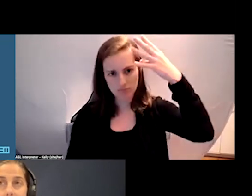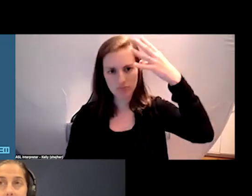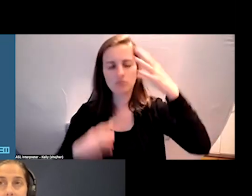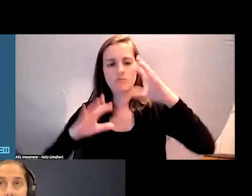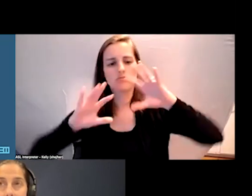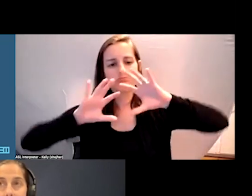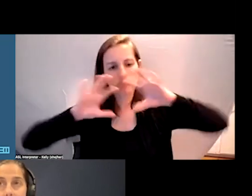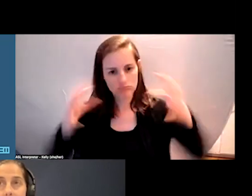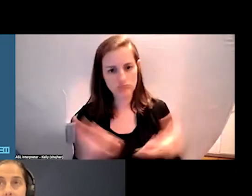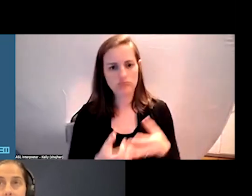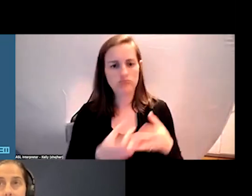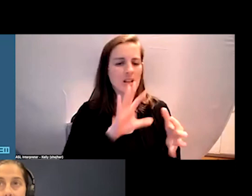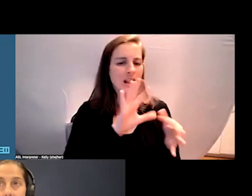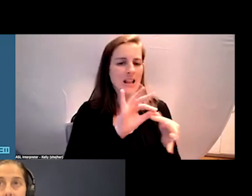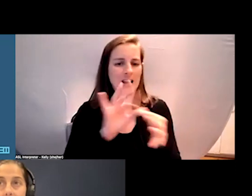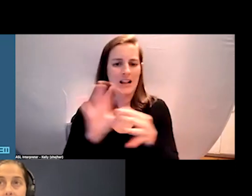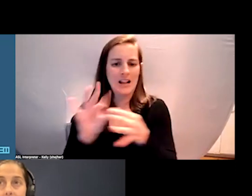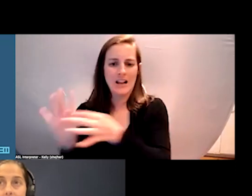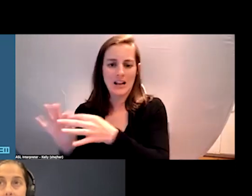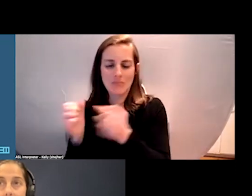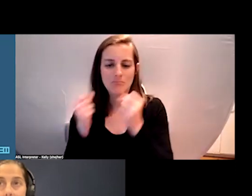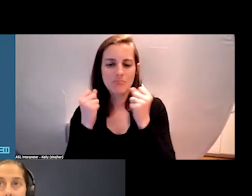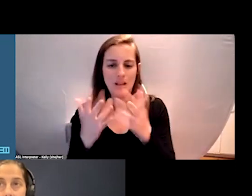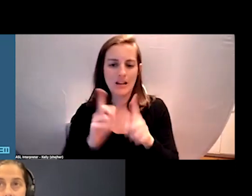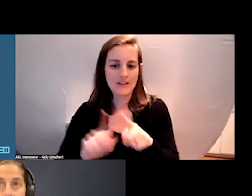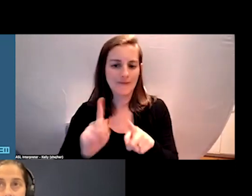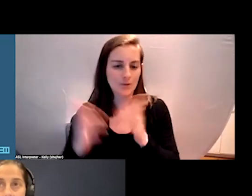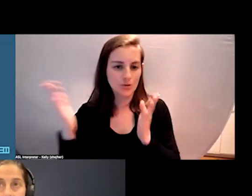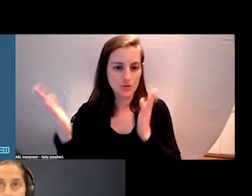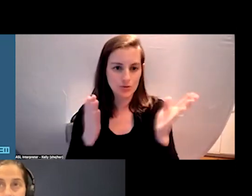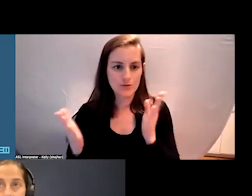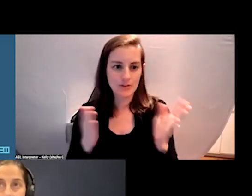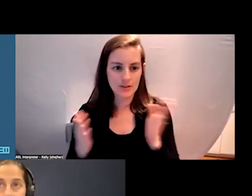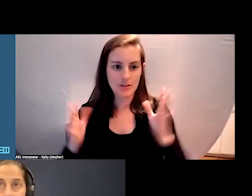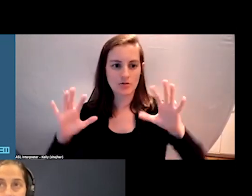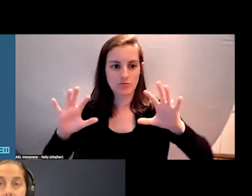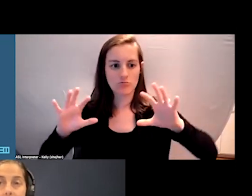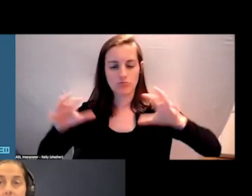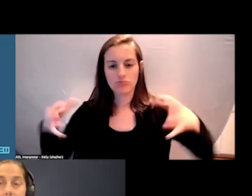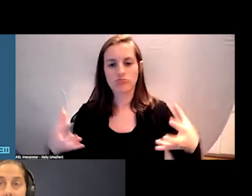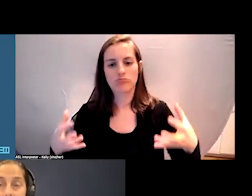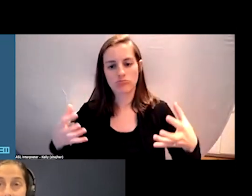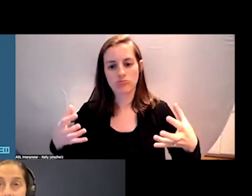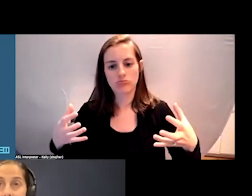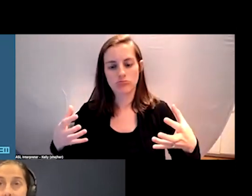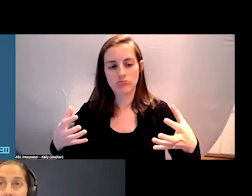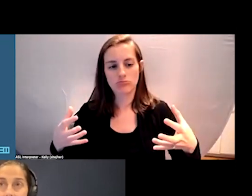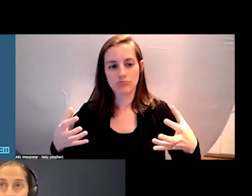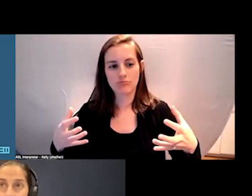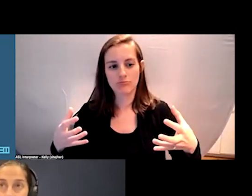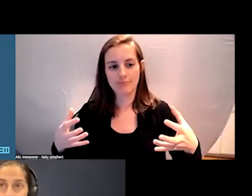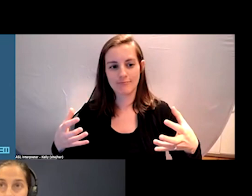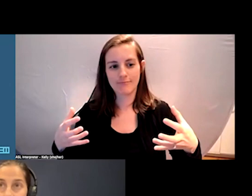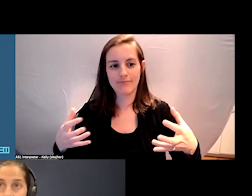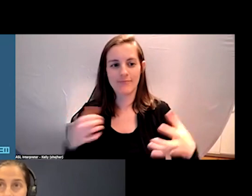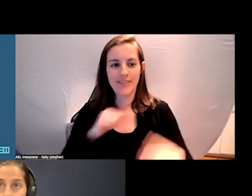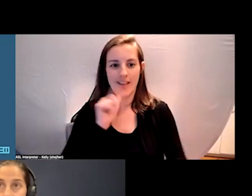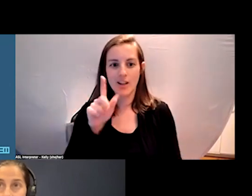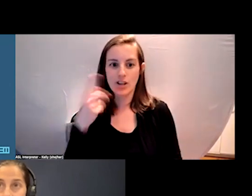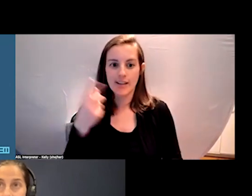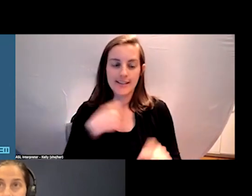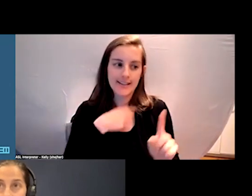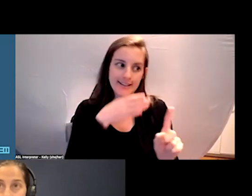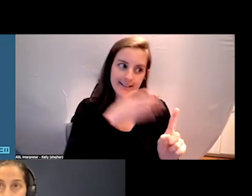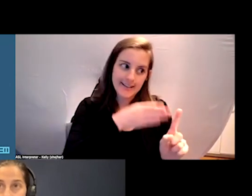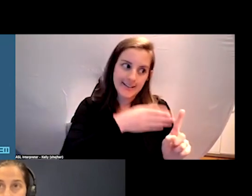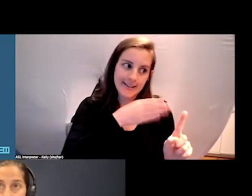linked together in a lot of ways so that there are groups to each other. It's not like just going to one little